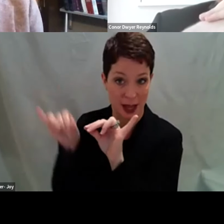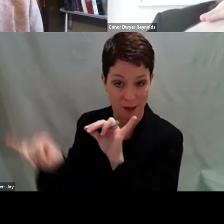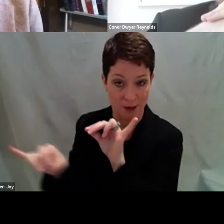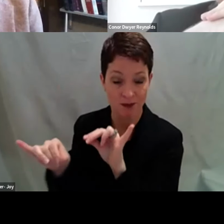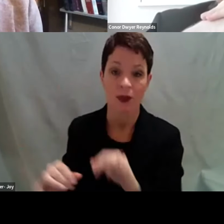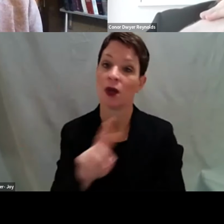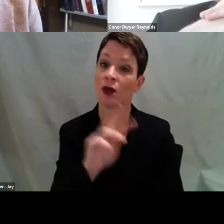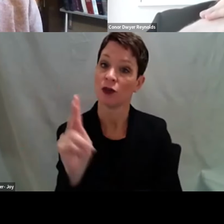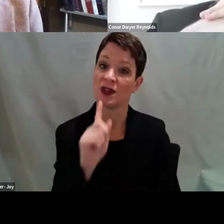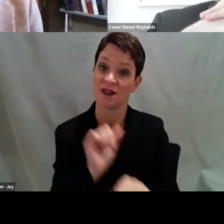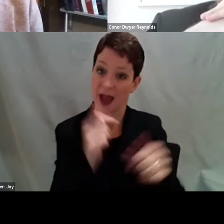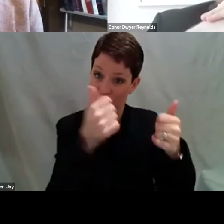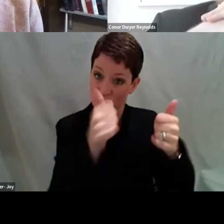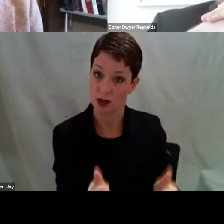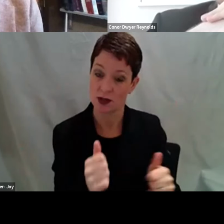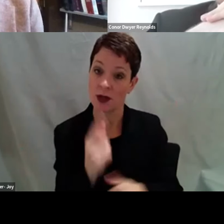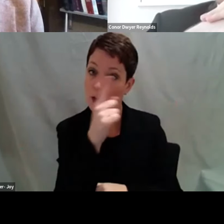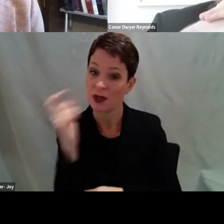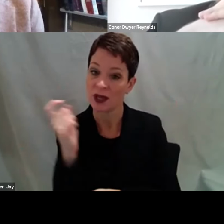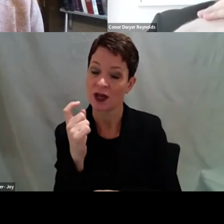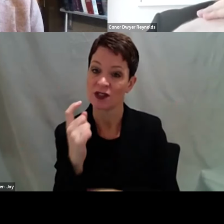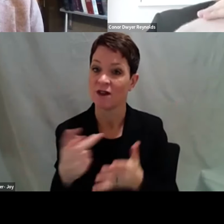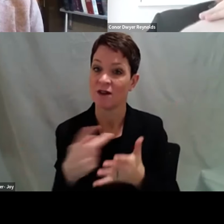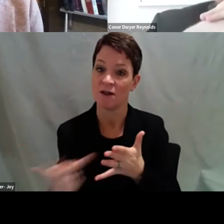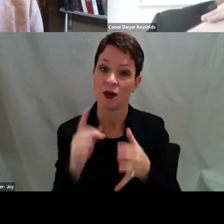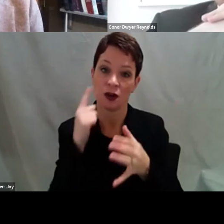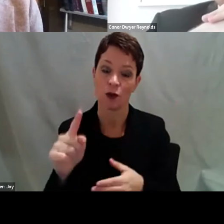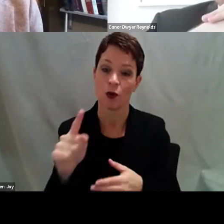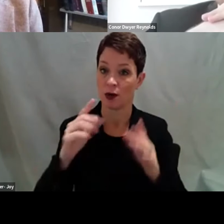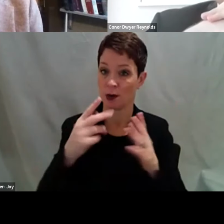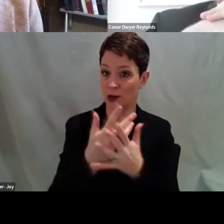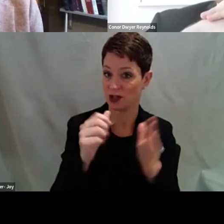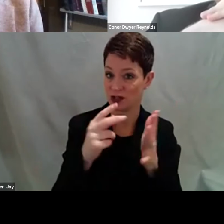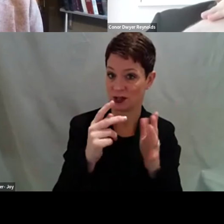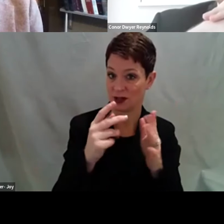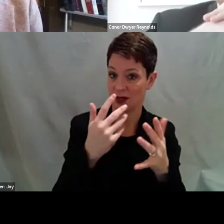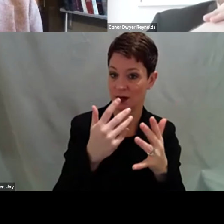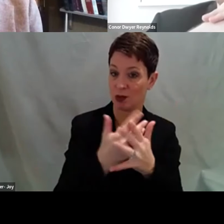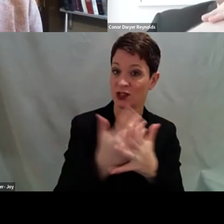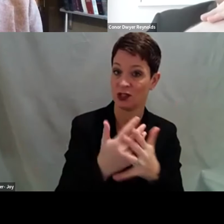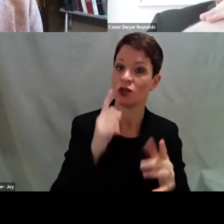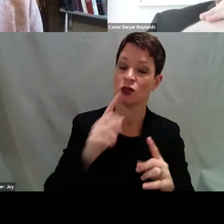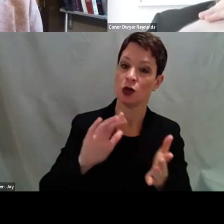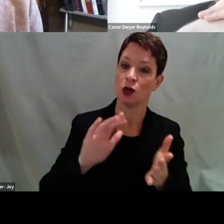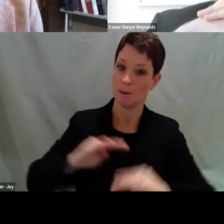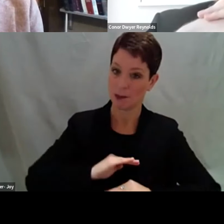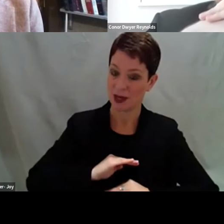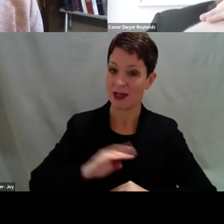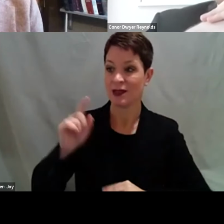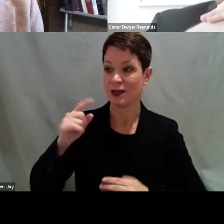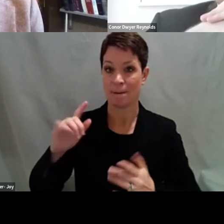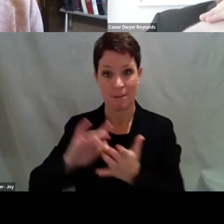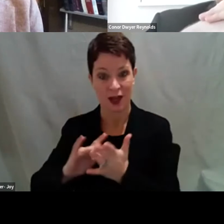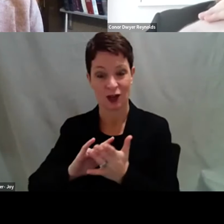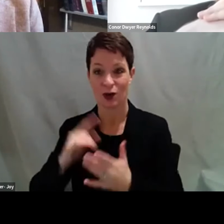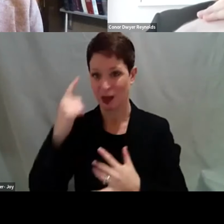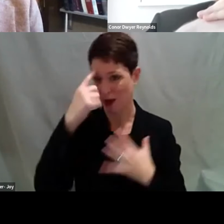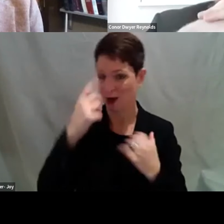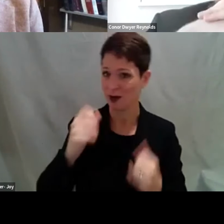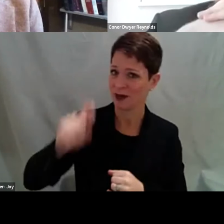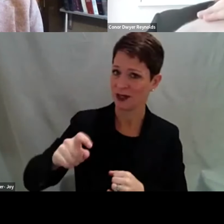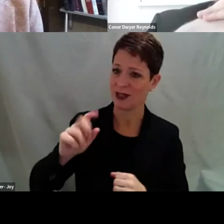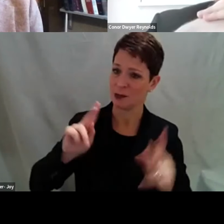actual deterioration is due in part to the failure of prisons and jails to meet the medical and mental health needs of incarcerated people